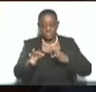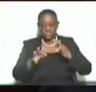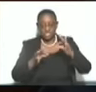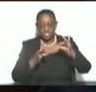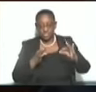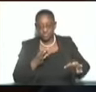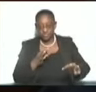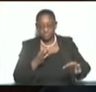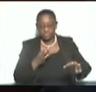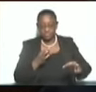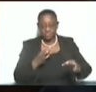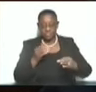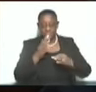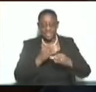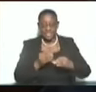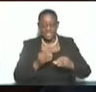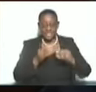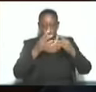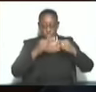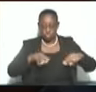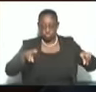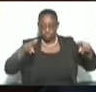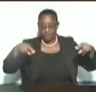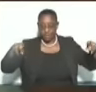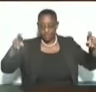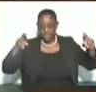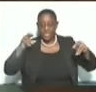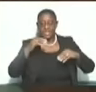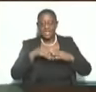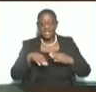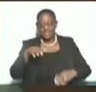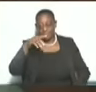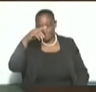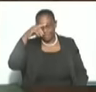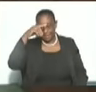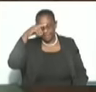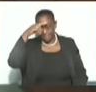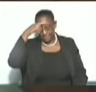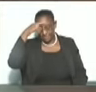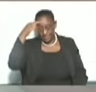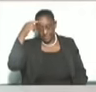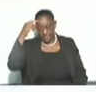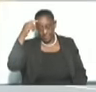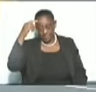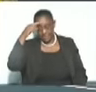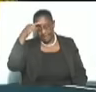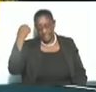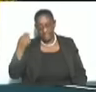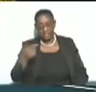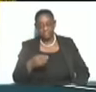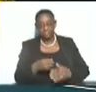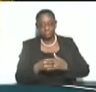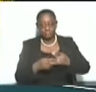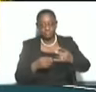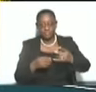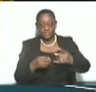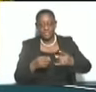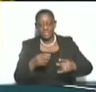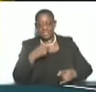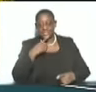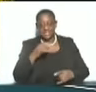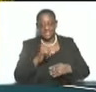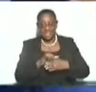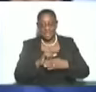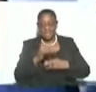Wilscombe's place card be draped in black in memory of the fallen parliamentarian. Minister Wilscombe